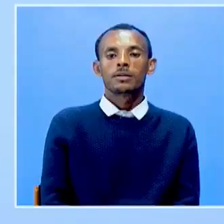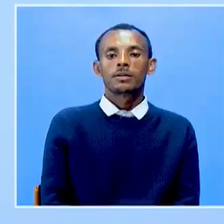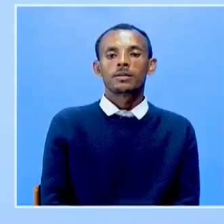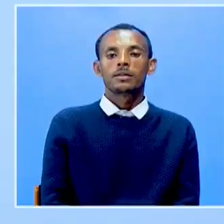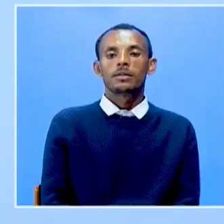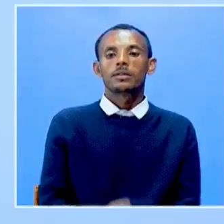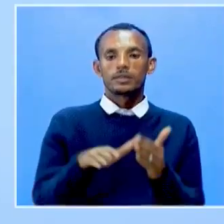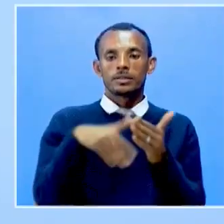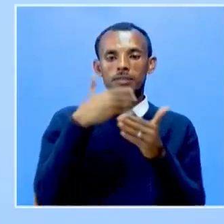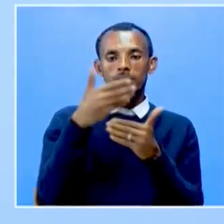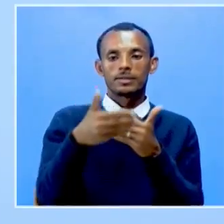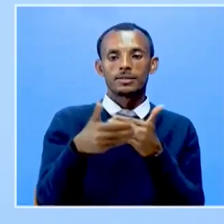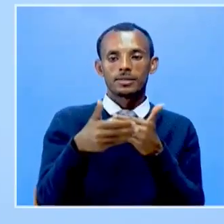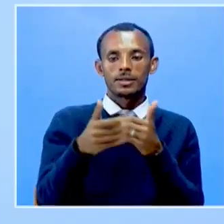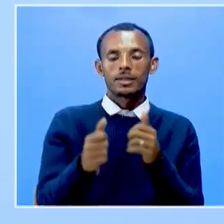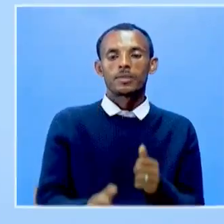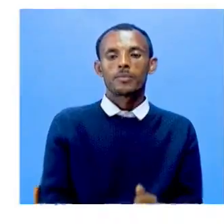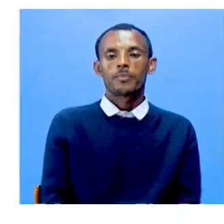Then